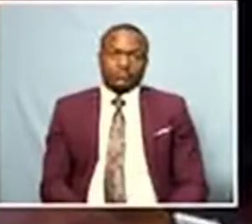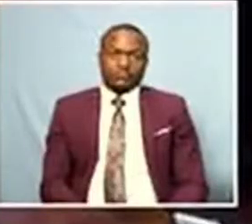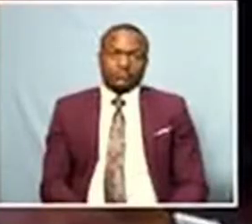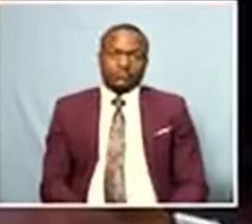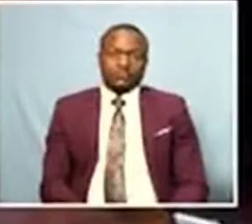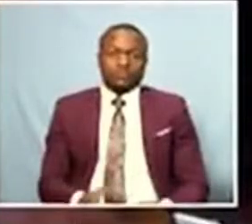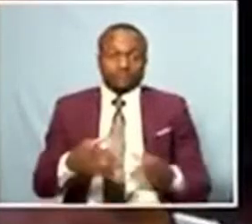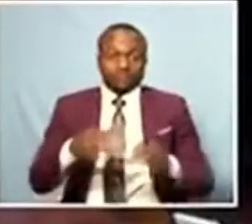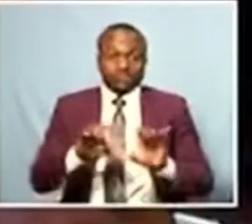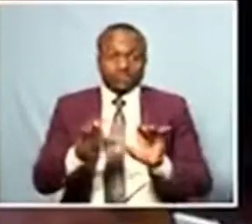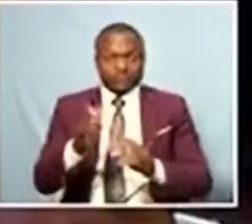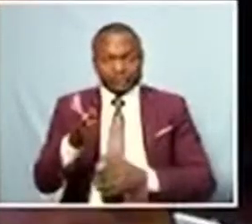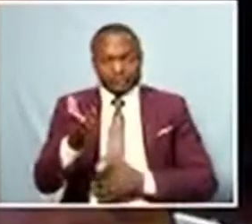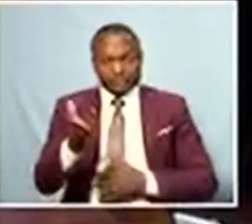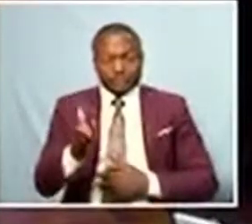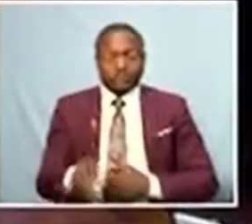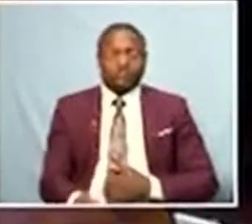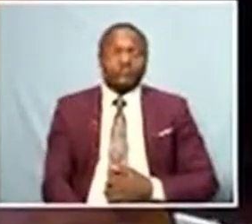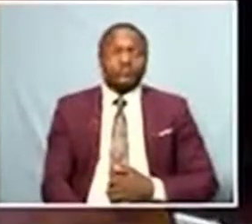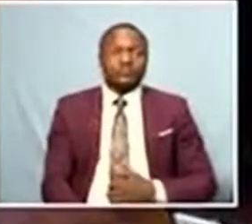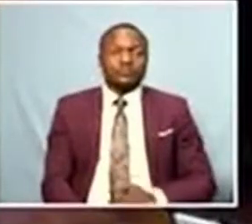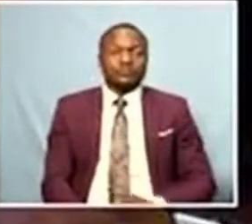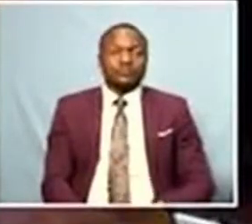You may proceed.